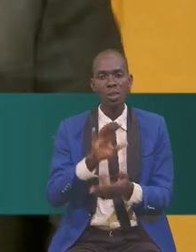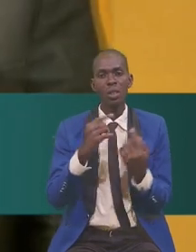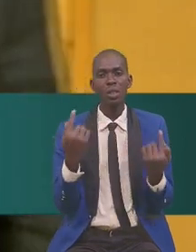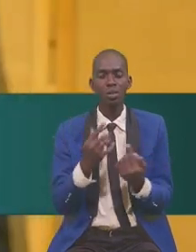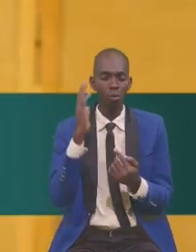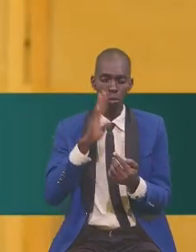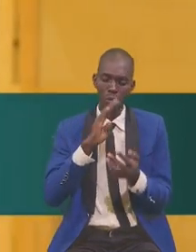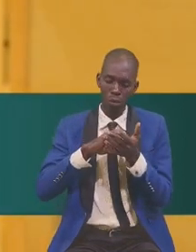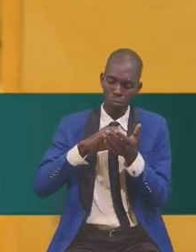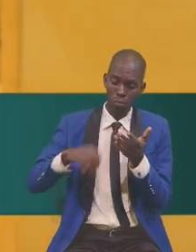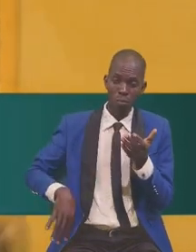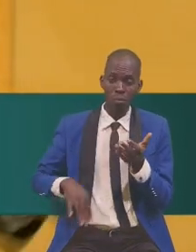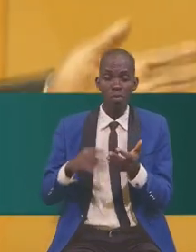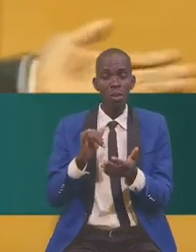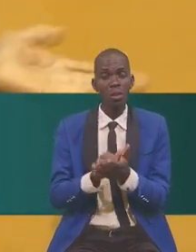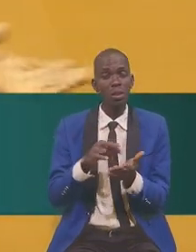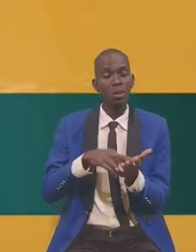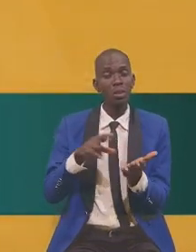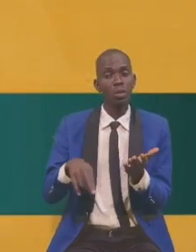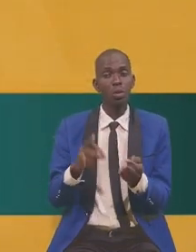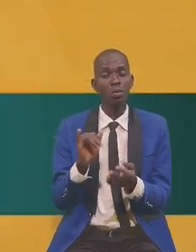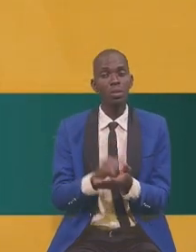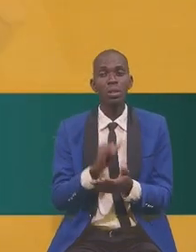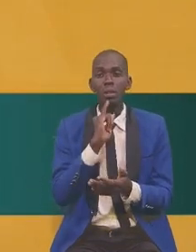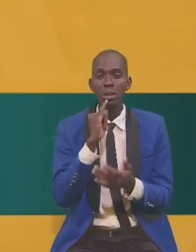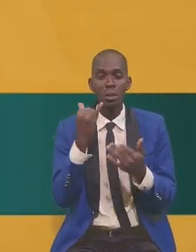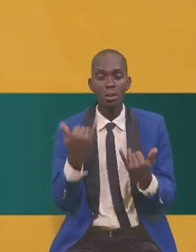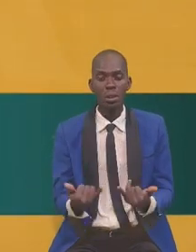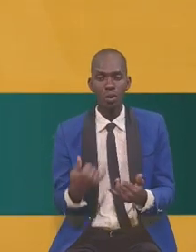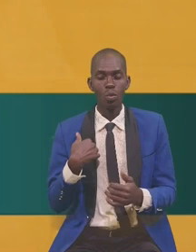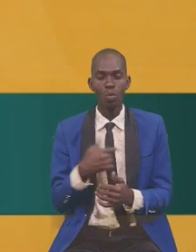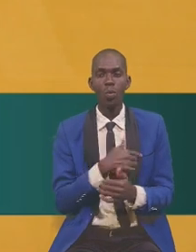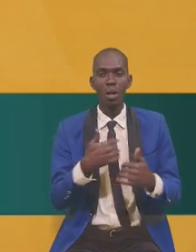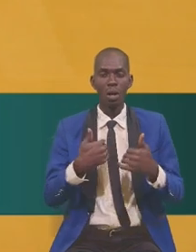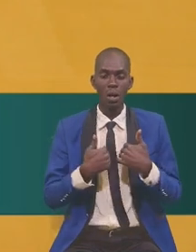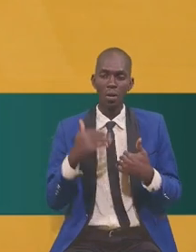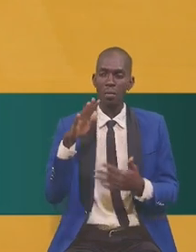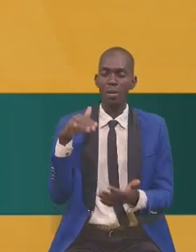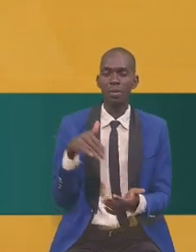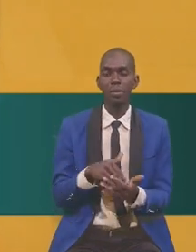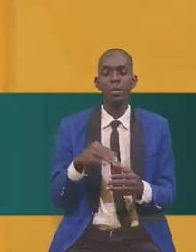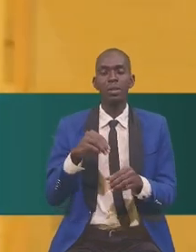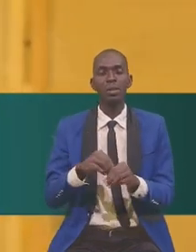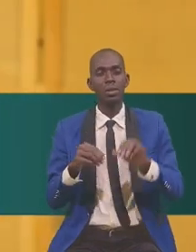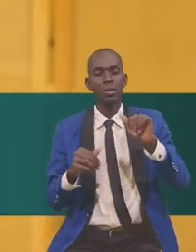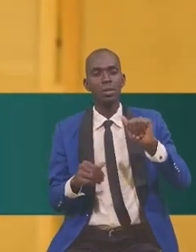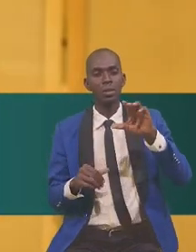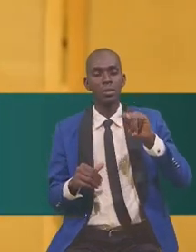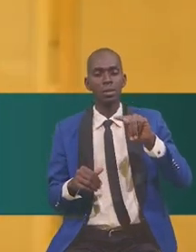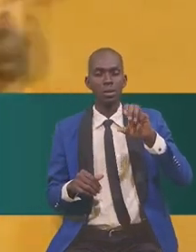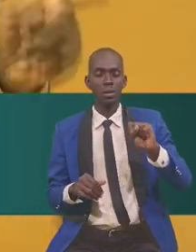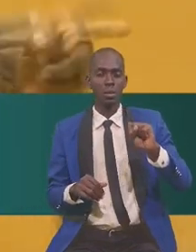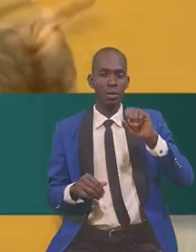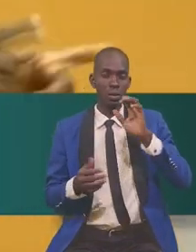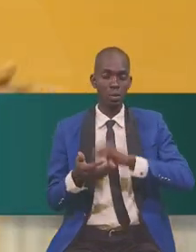blotted out. The result of that is, we have 5,000, Acts 4, chapter 4, verse 4, coming in unto the